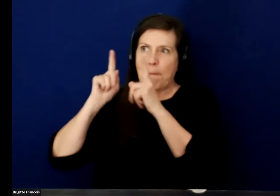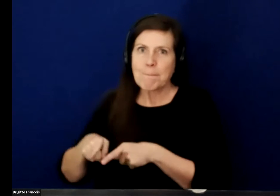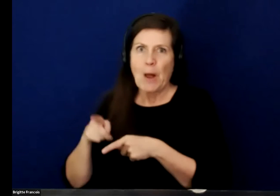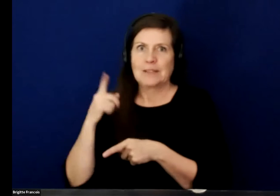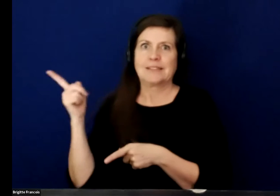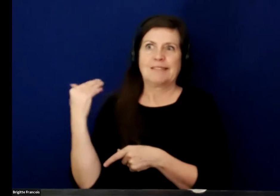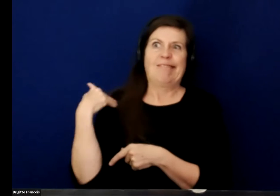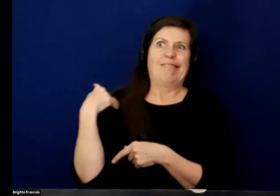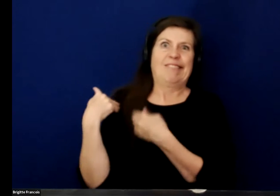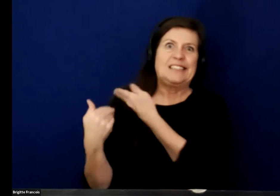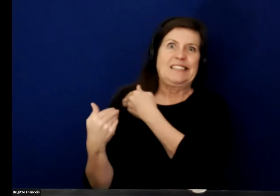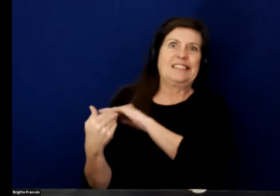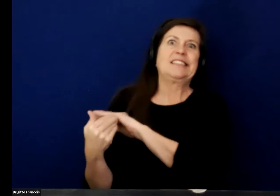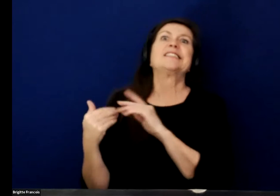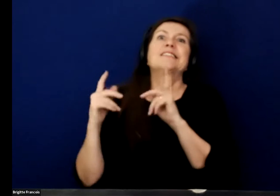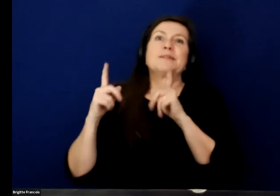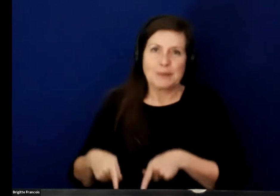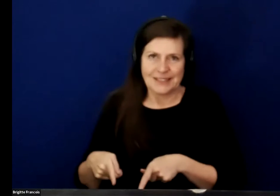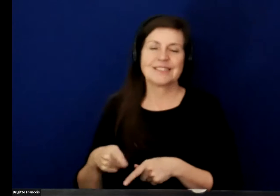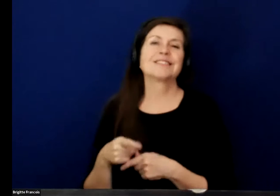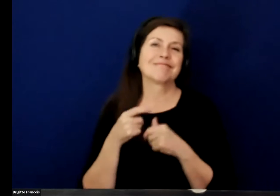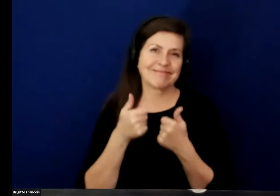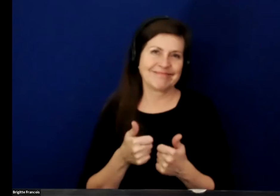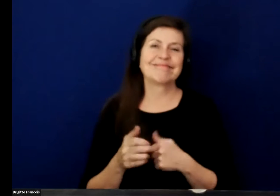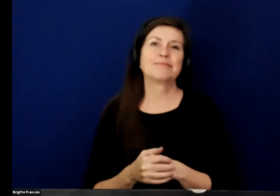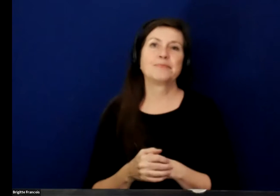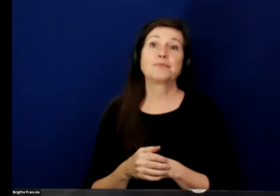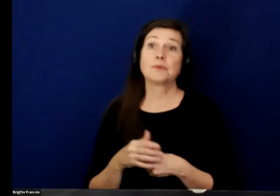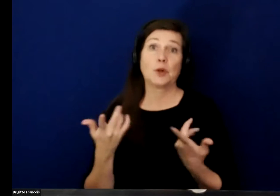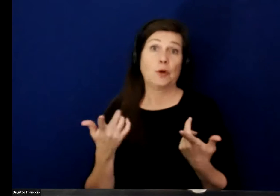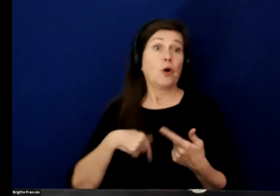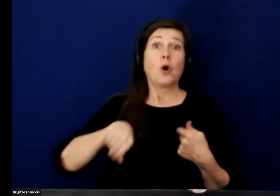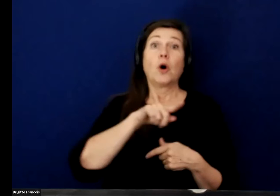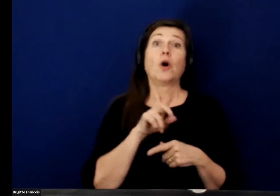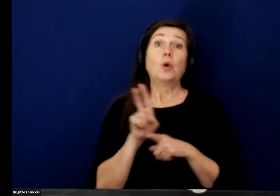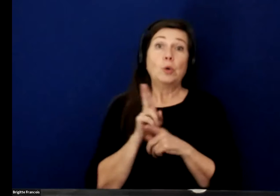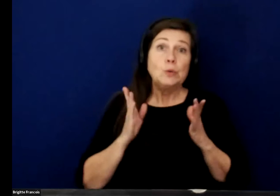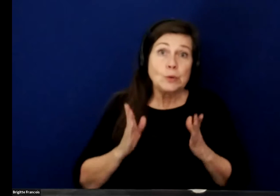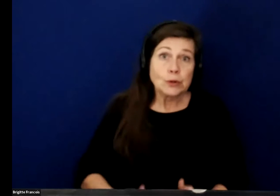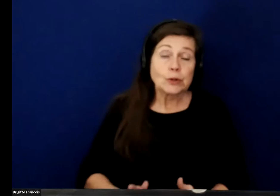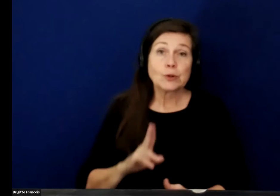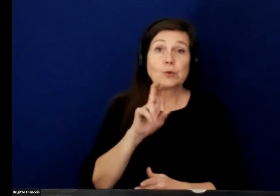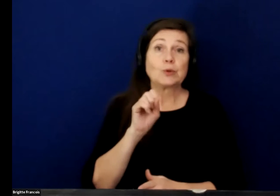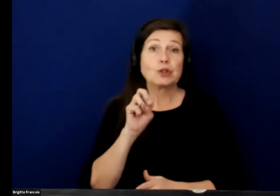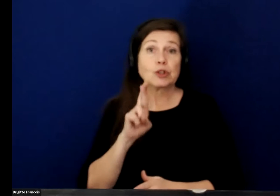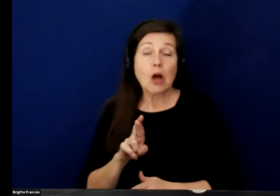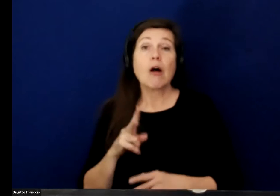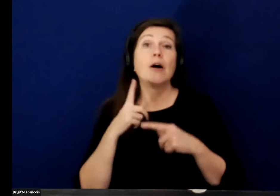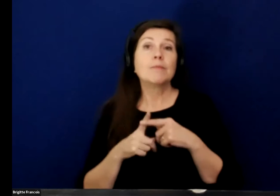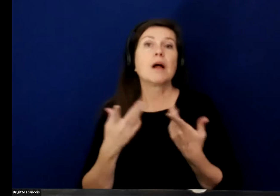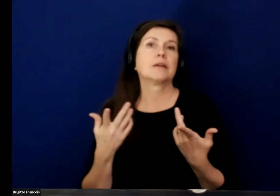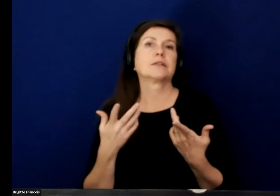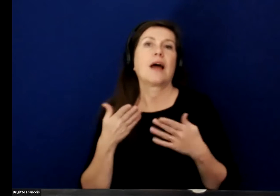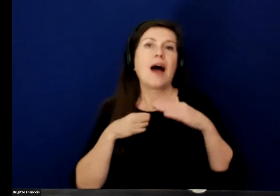extremely important for the whole case of not only user involvement but accessibility as a whole, of course. Yeah, thank